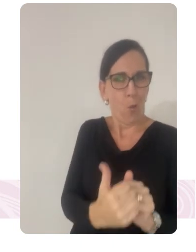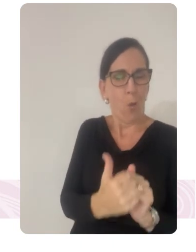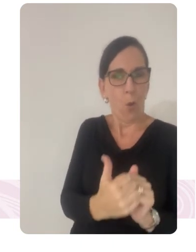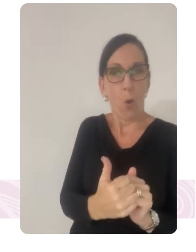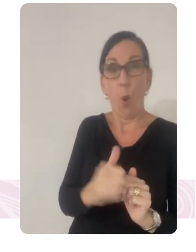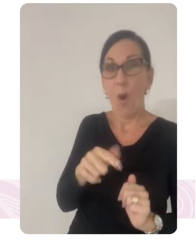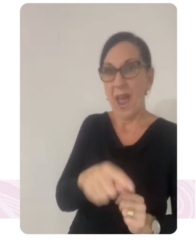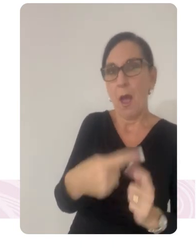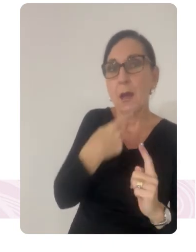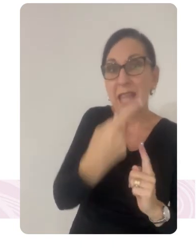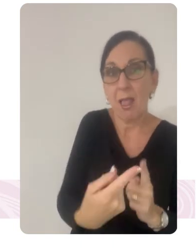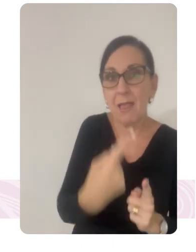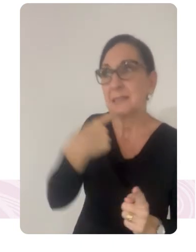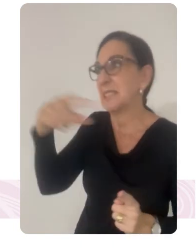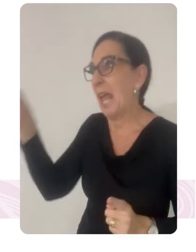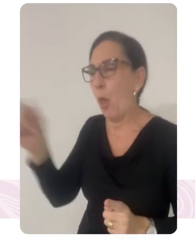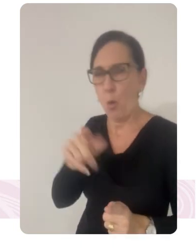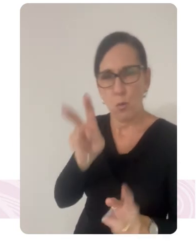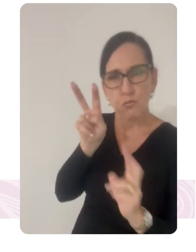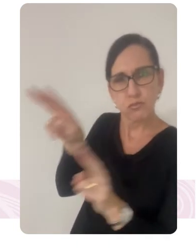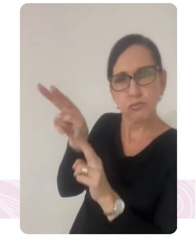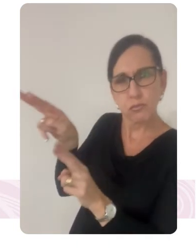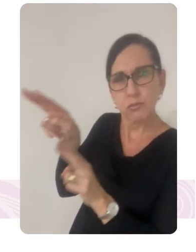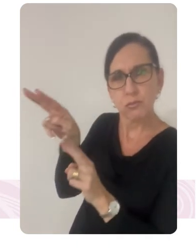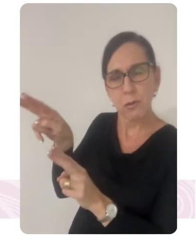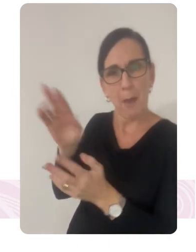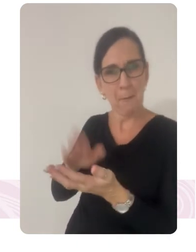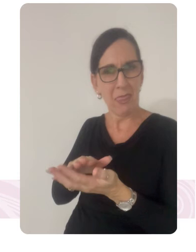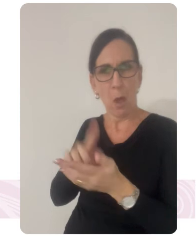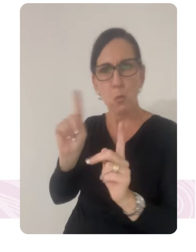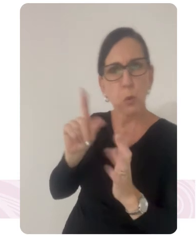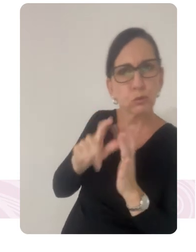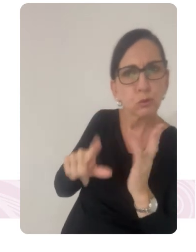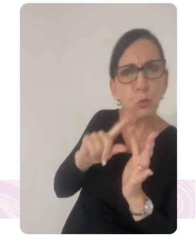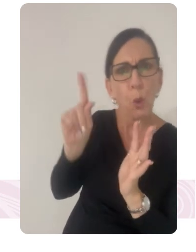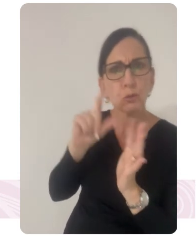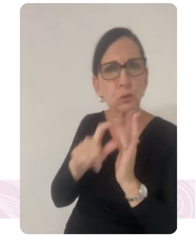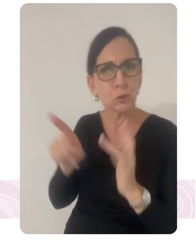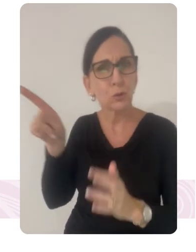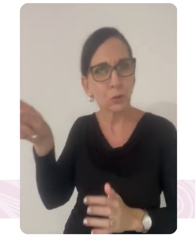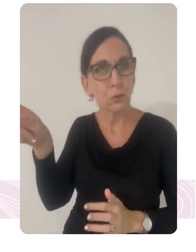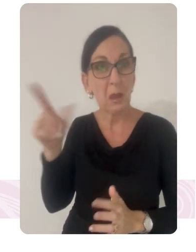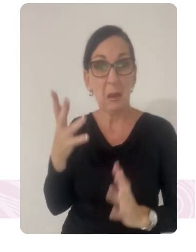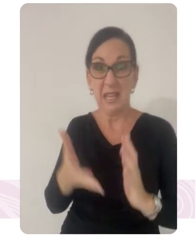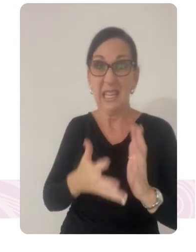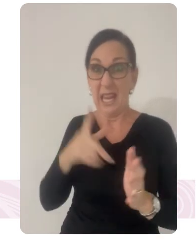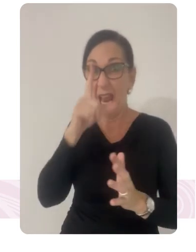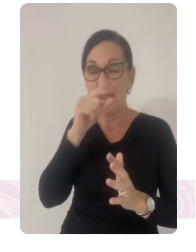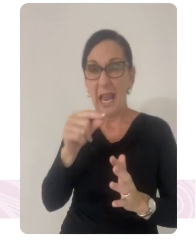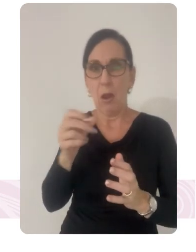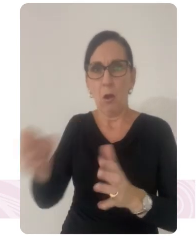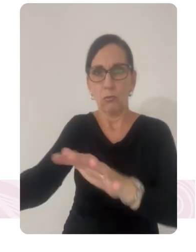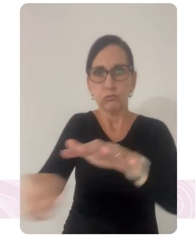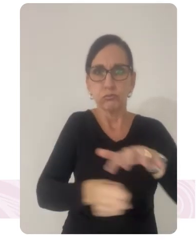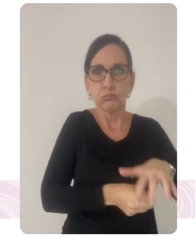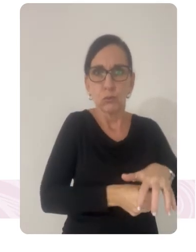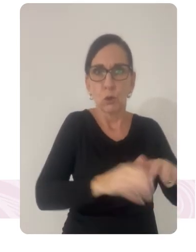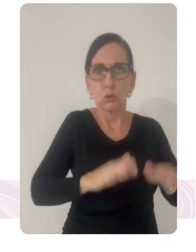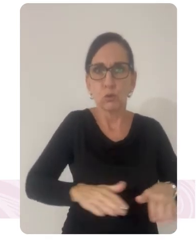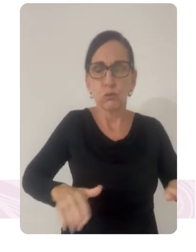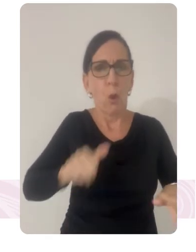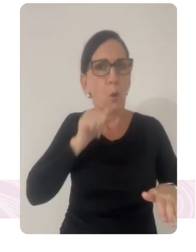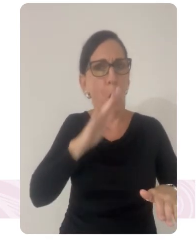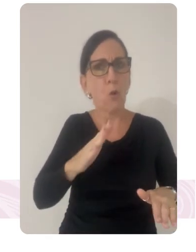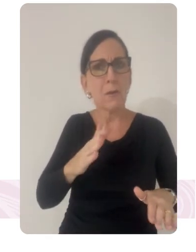children as messengers and spies. The ex-partner may try and isolate the children and may even keep the children instead